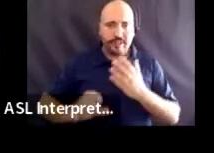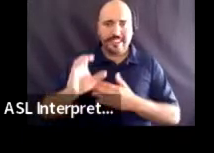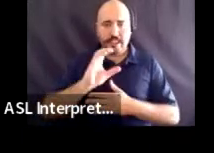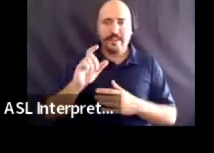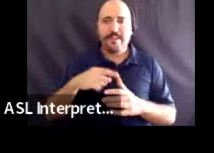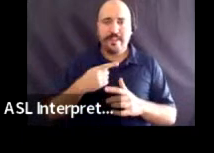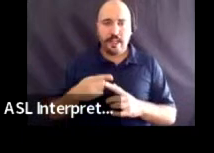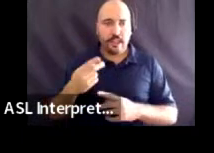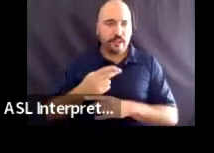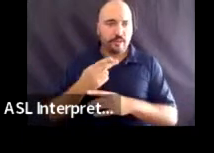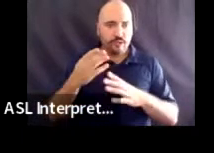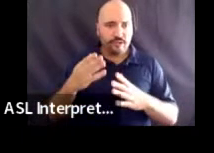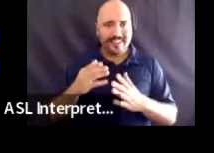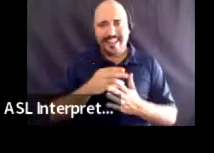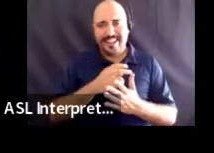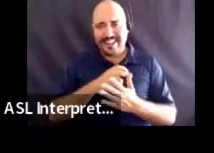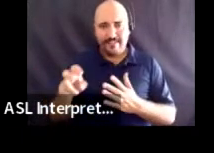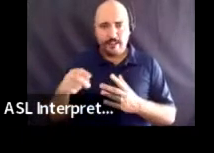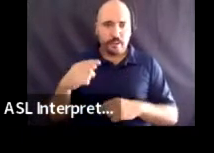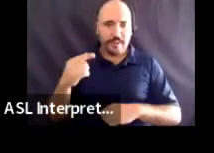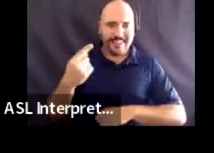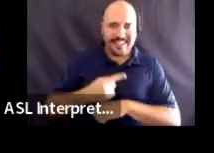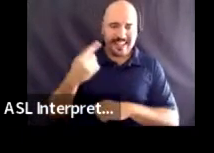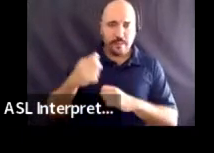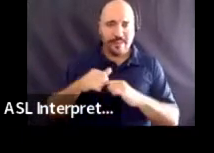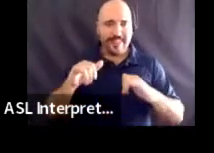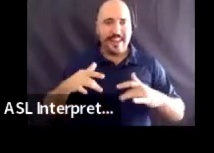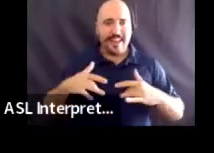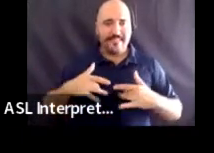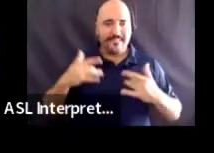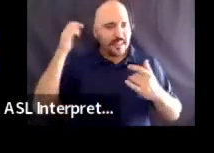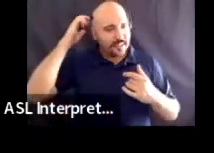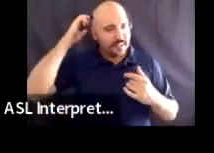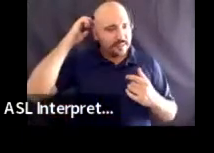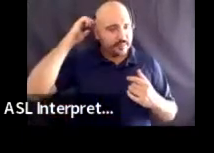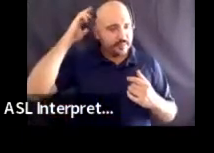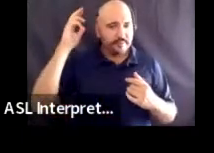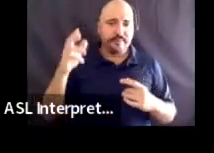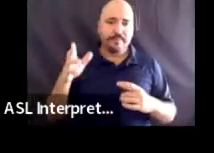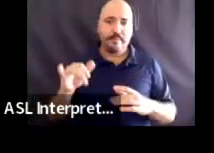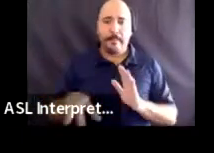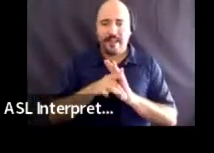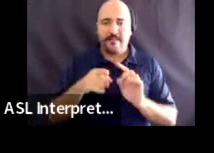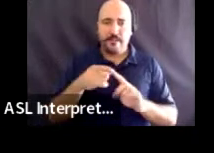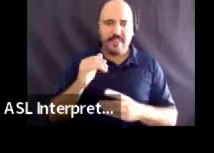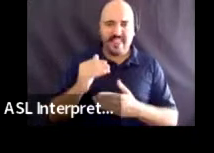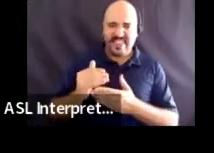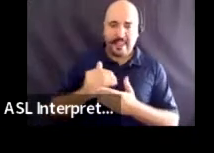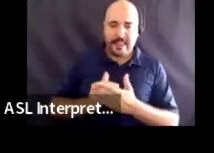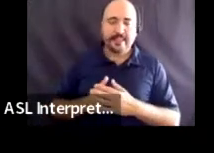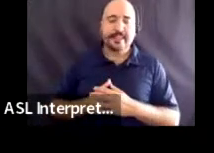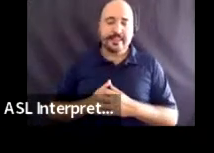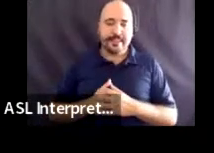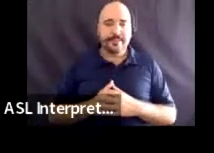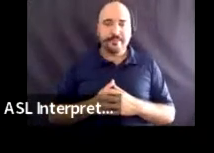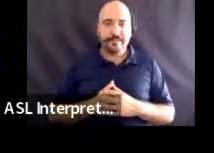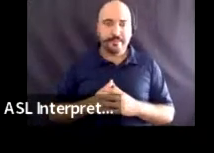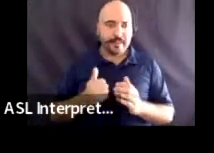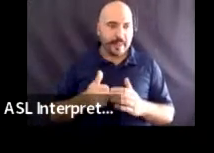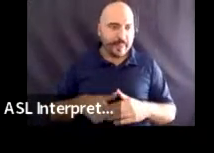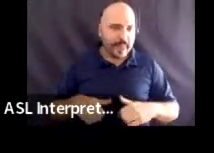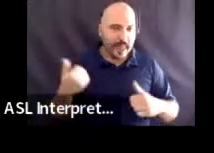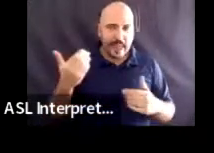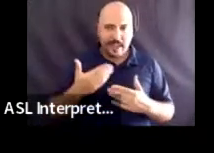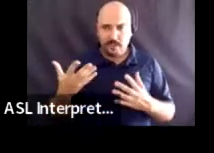can navigate to the day with that event by picking it from the list. Anything else you wanted